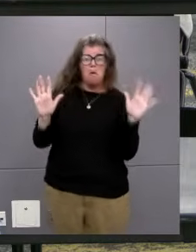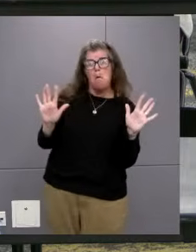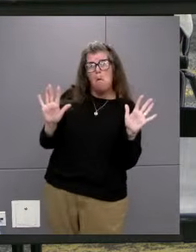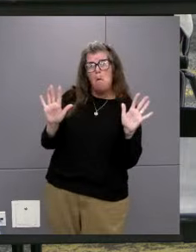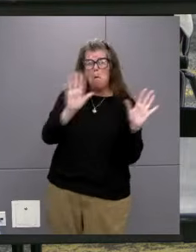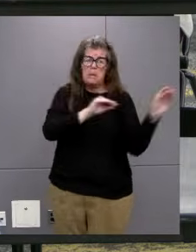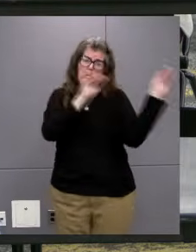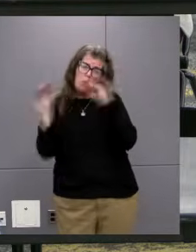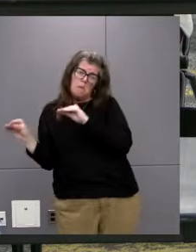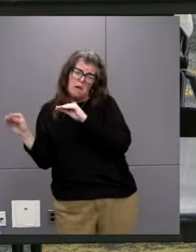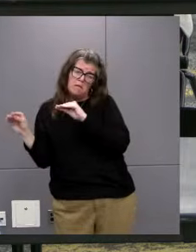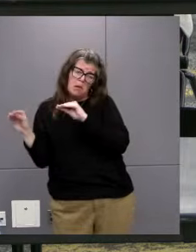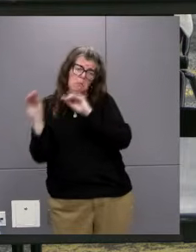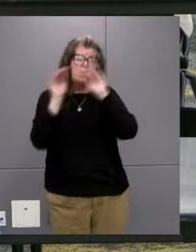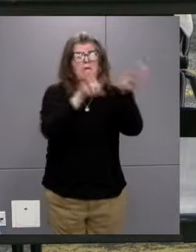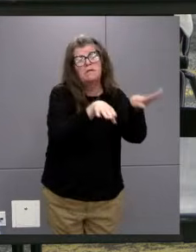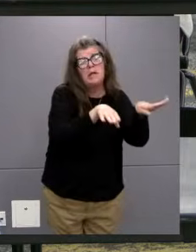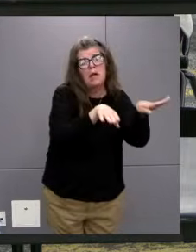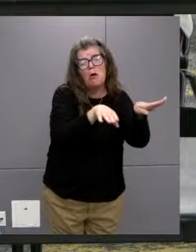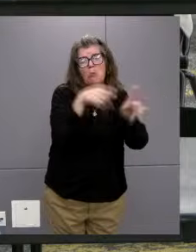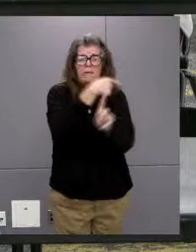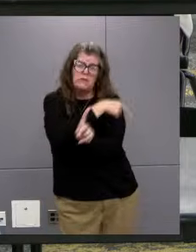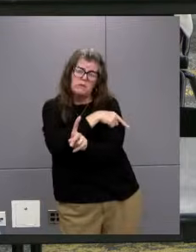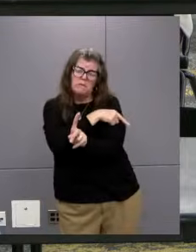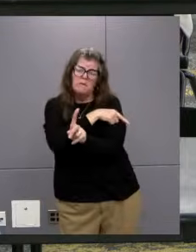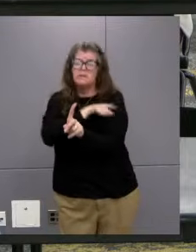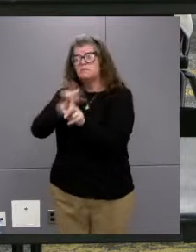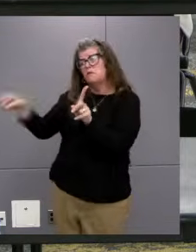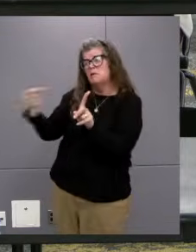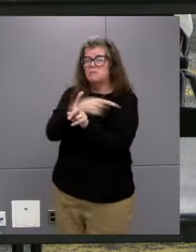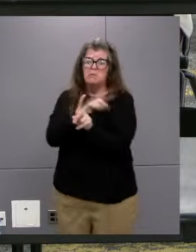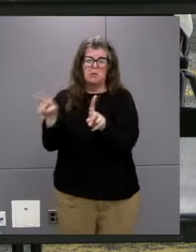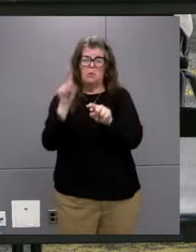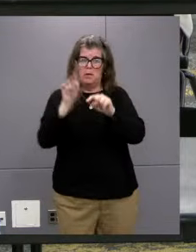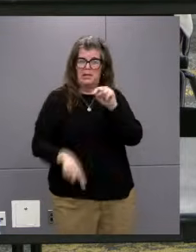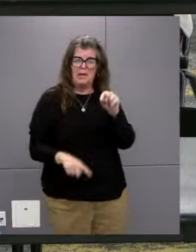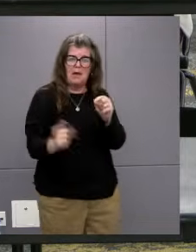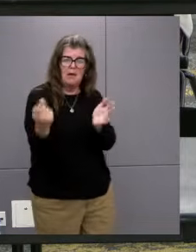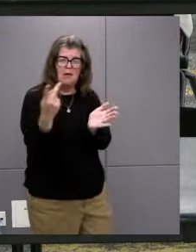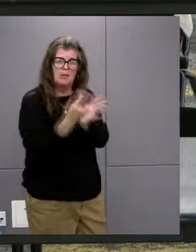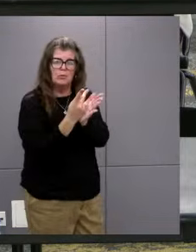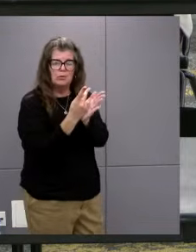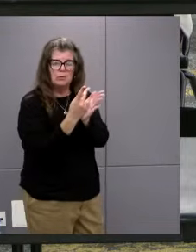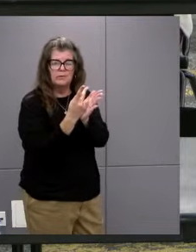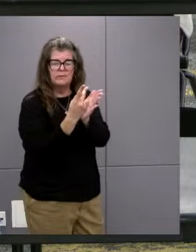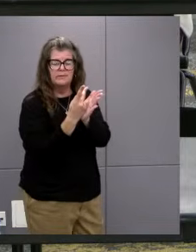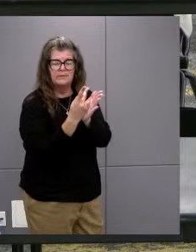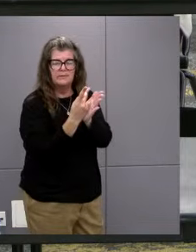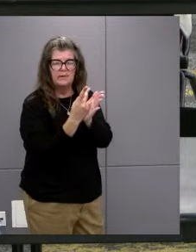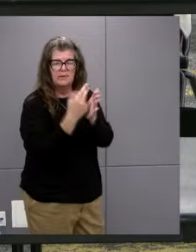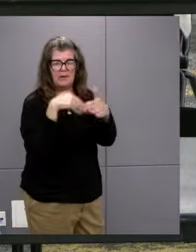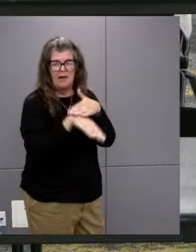move the meetings over here, and we can do everything except what the motion says.